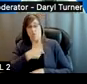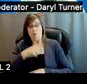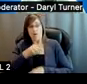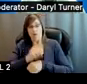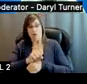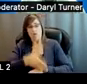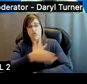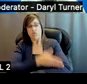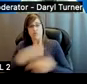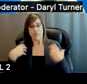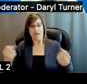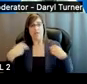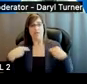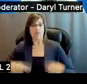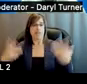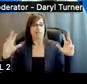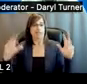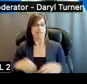human beings.